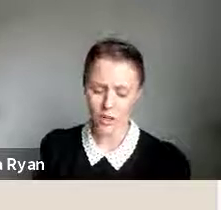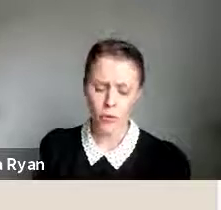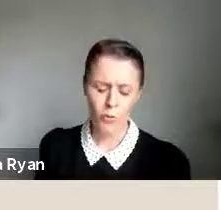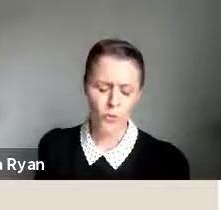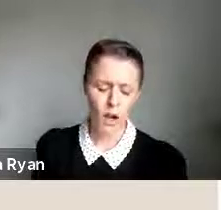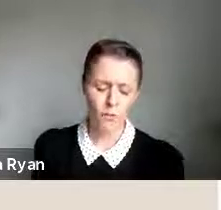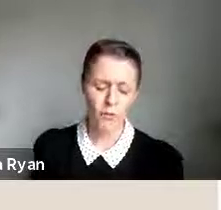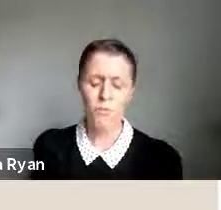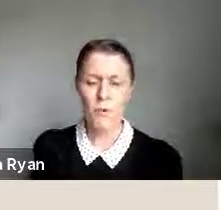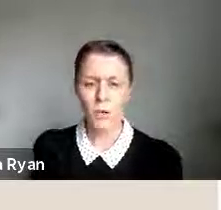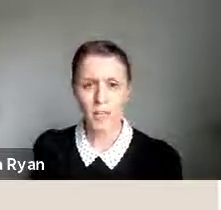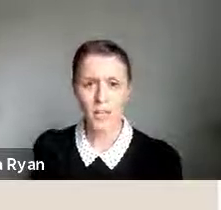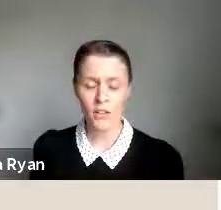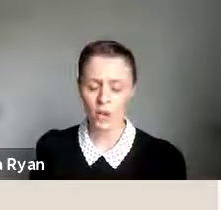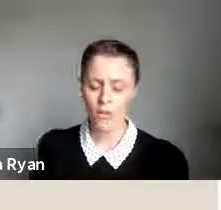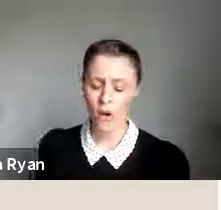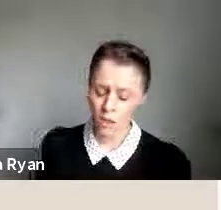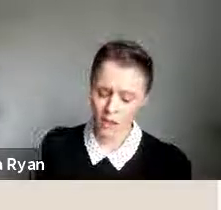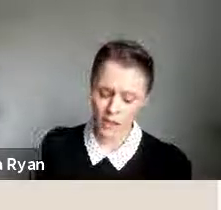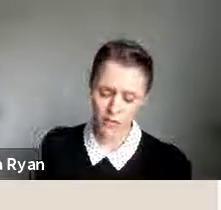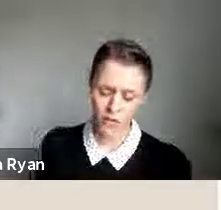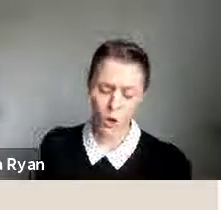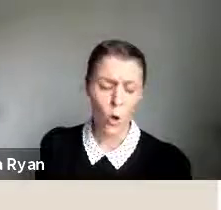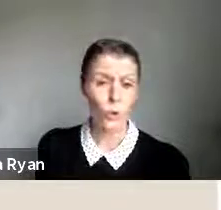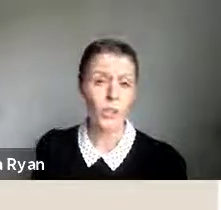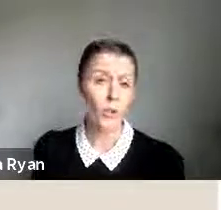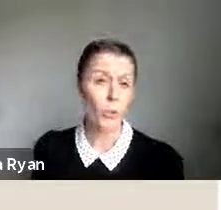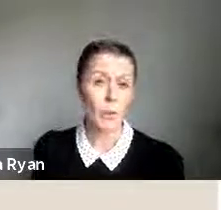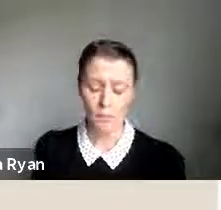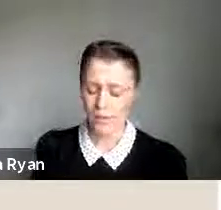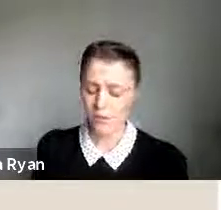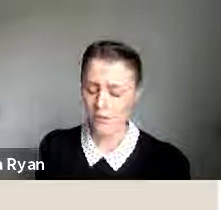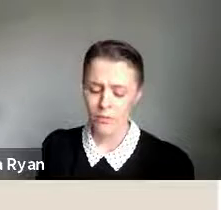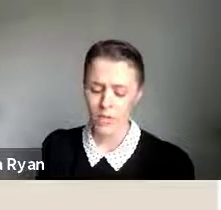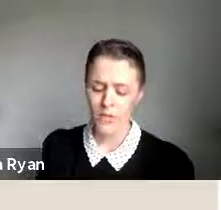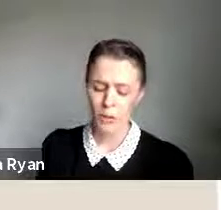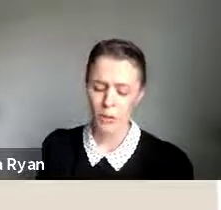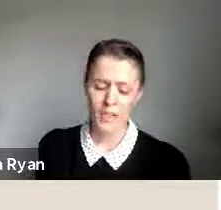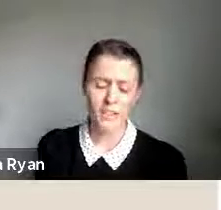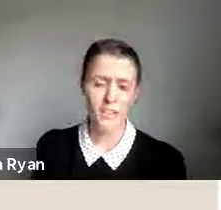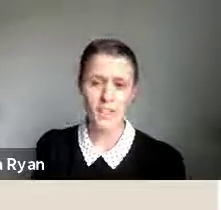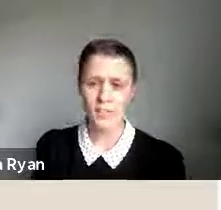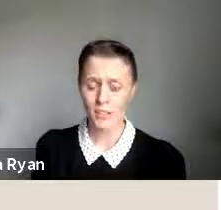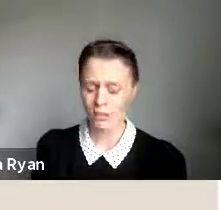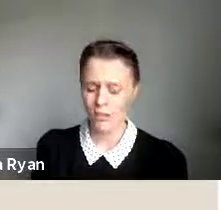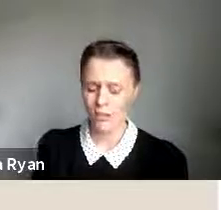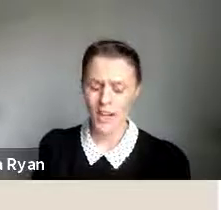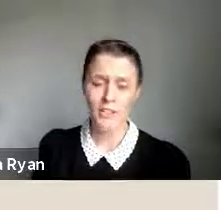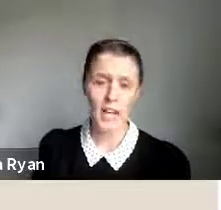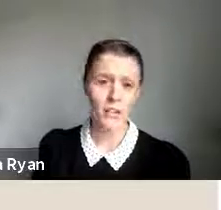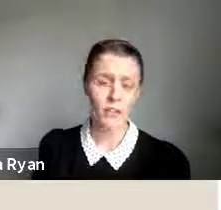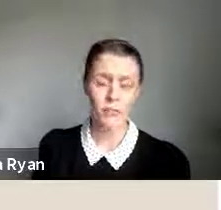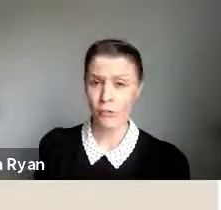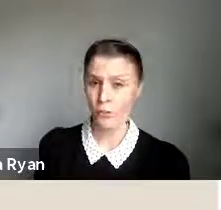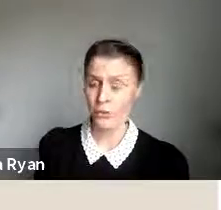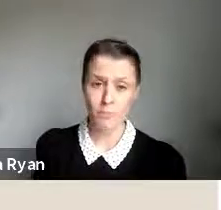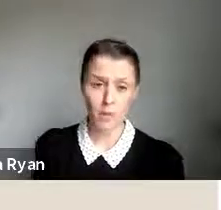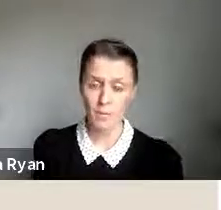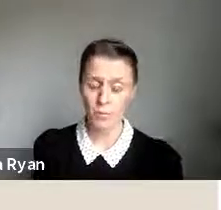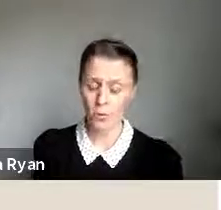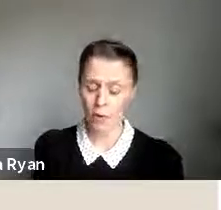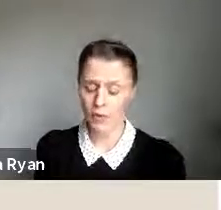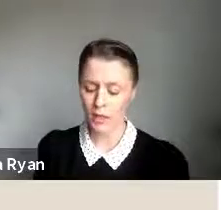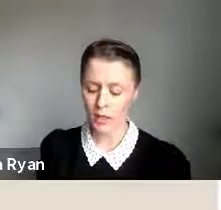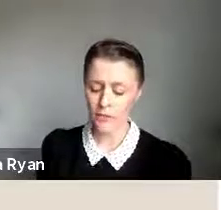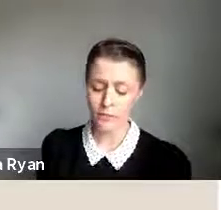COVID. We've been robbed of birthdays, of holidays, holding new babies, celebrating successes, attending